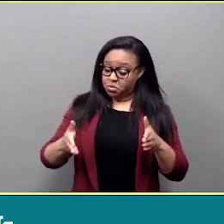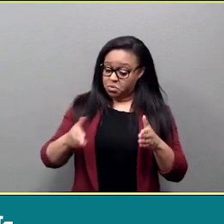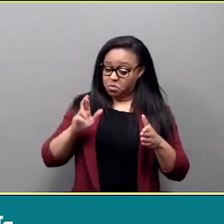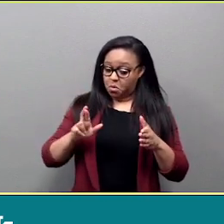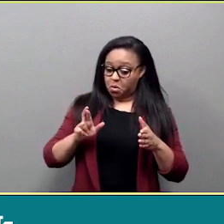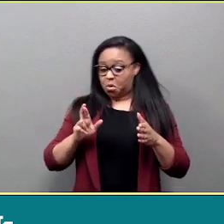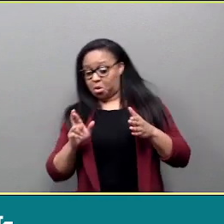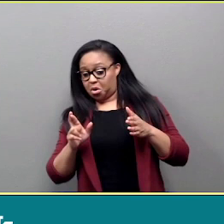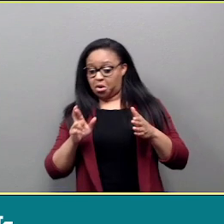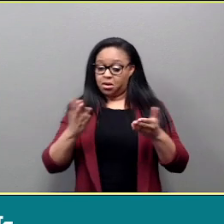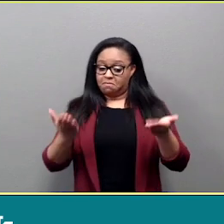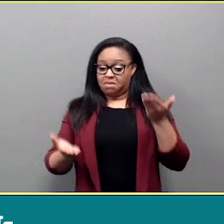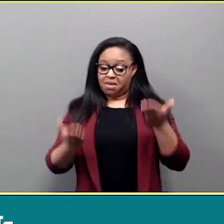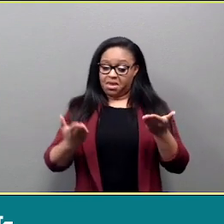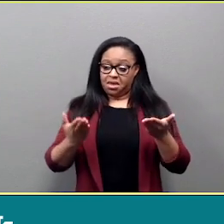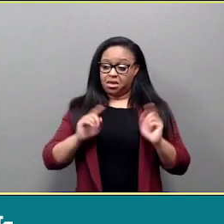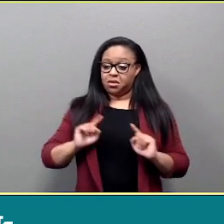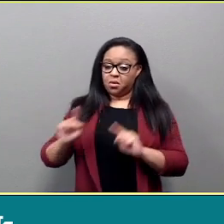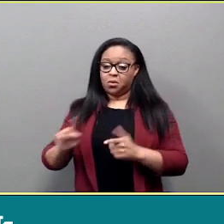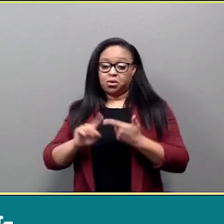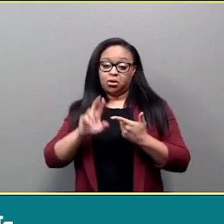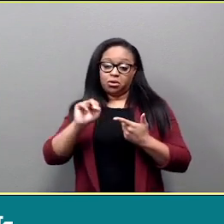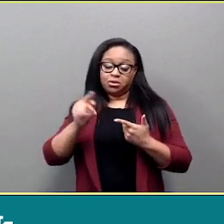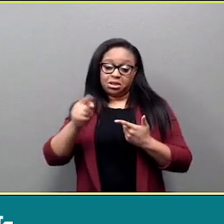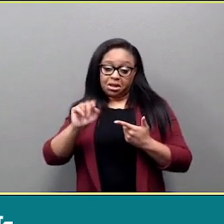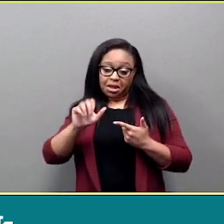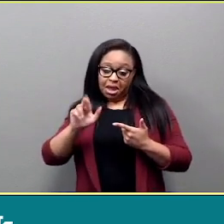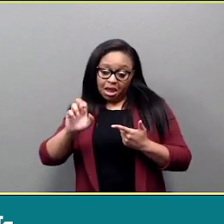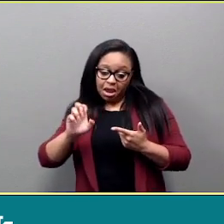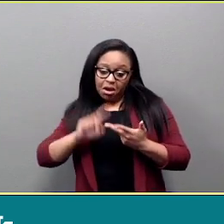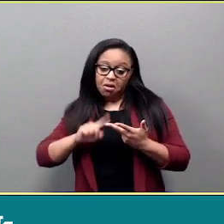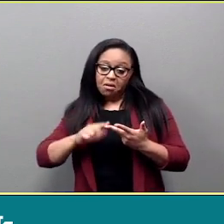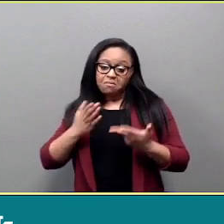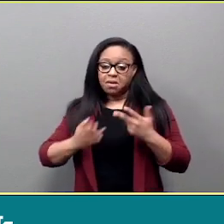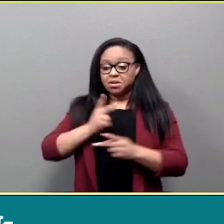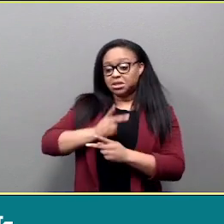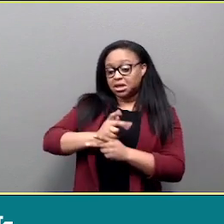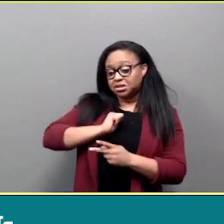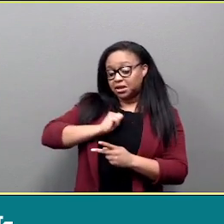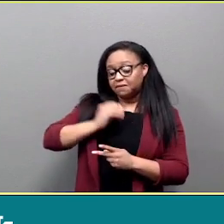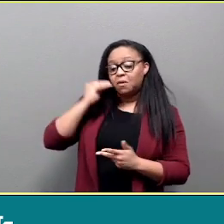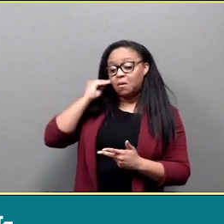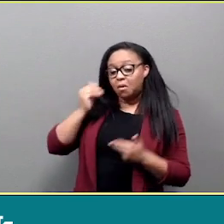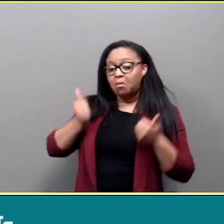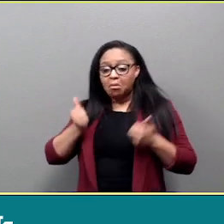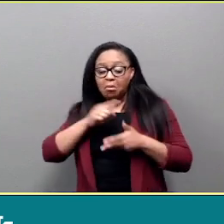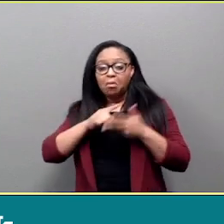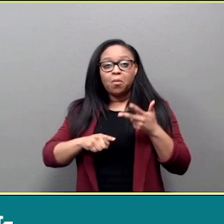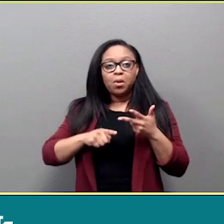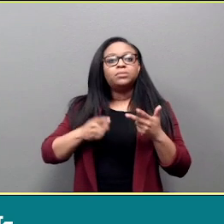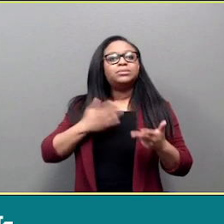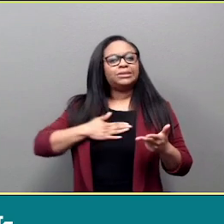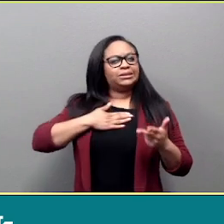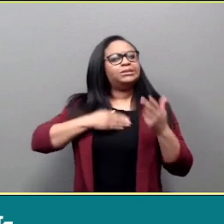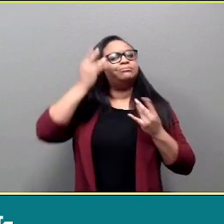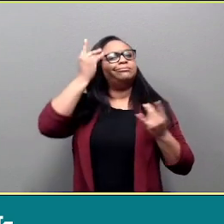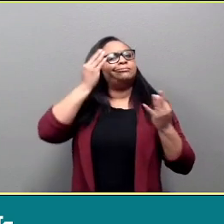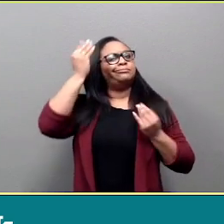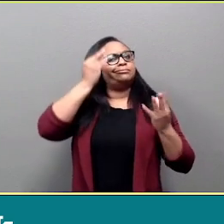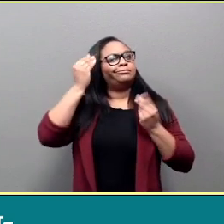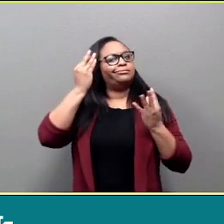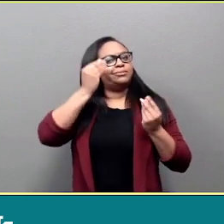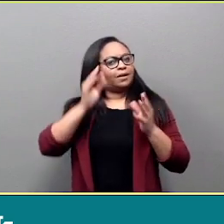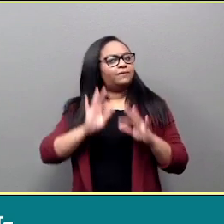that your wait times may be very long dependent on what is wrong with you. If you don't need emergency care, please consider going to an urgent care or